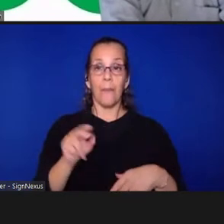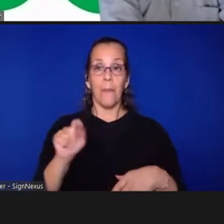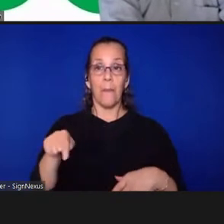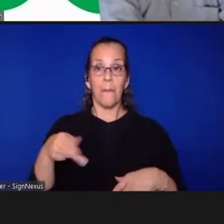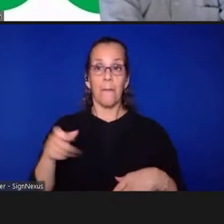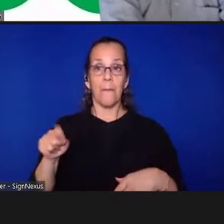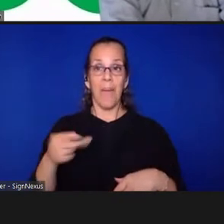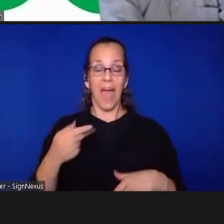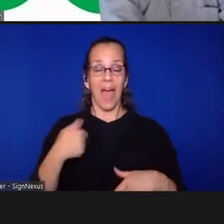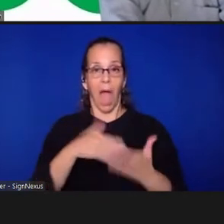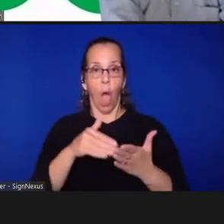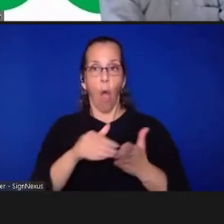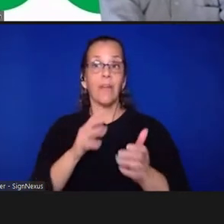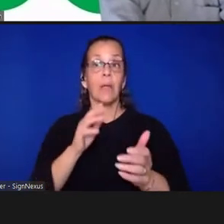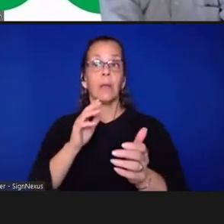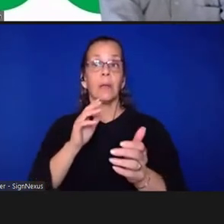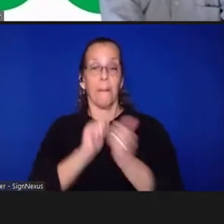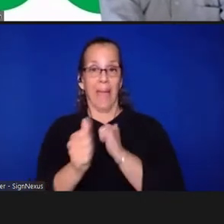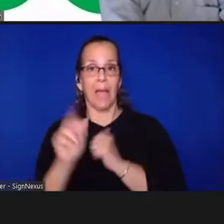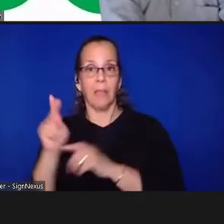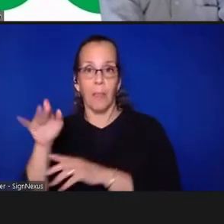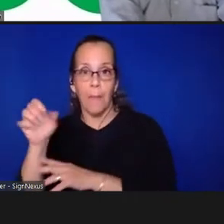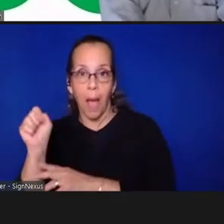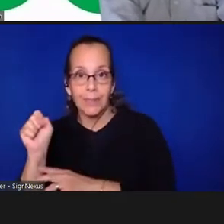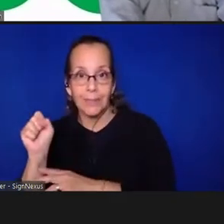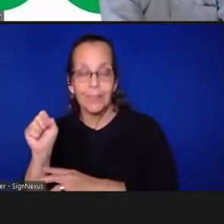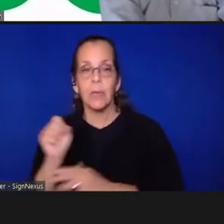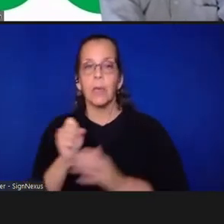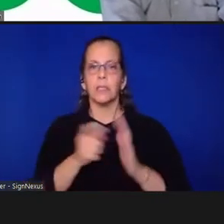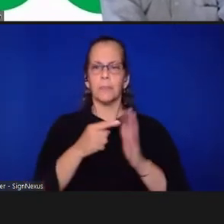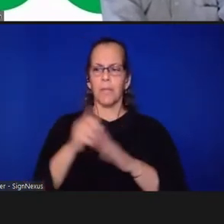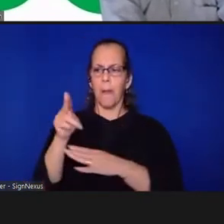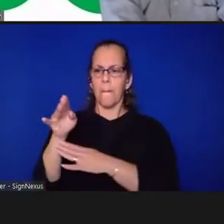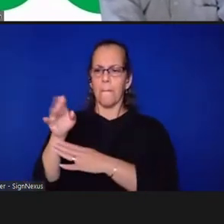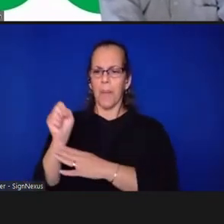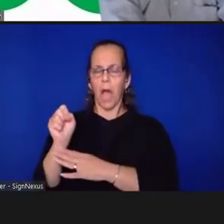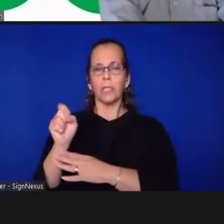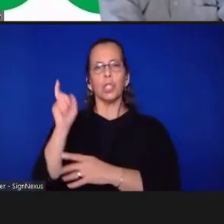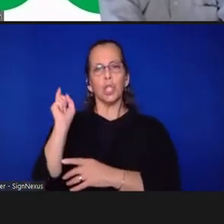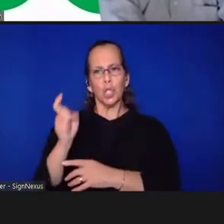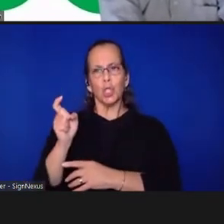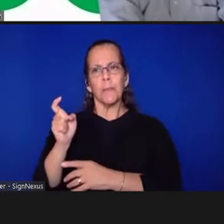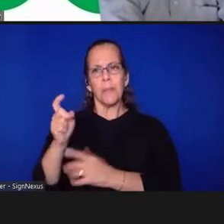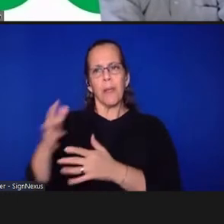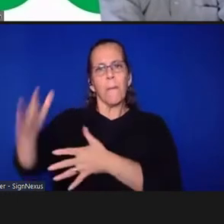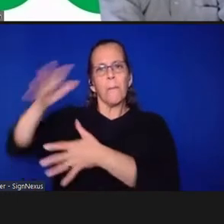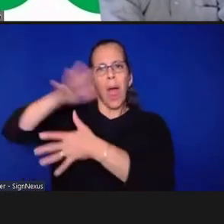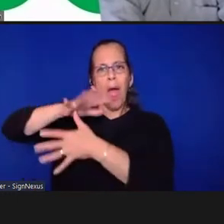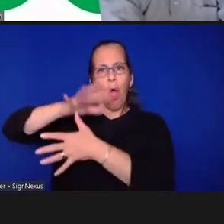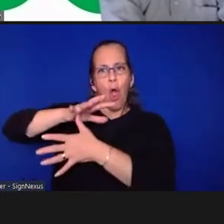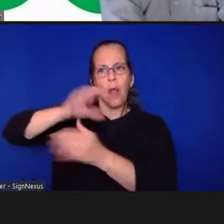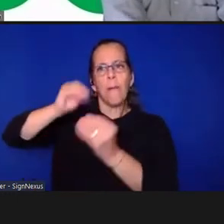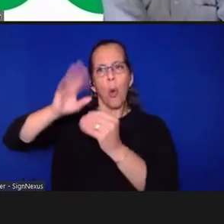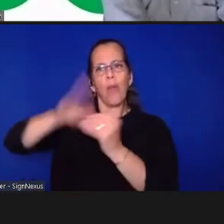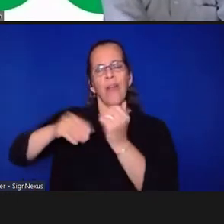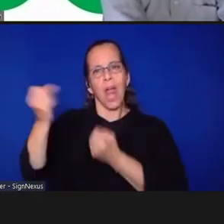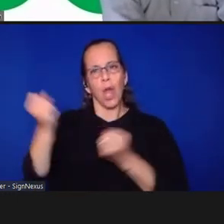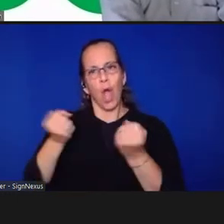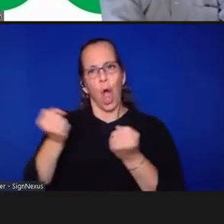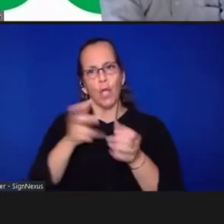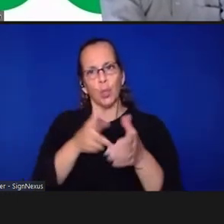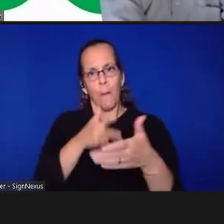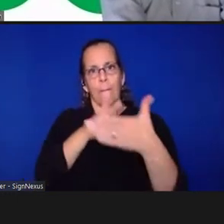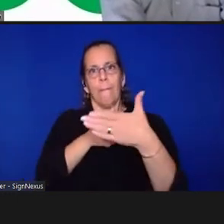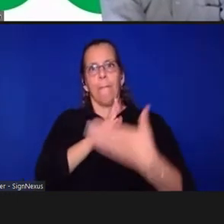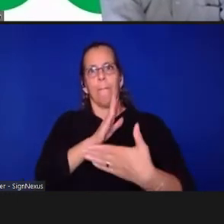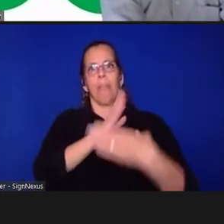essentially the 25 people riding a bus should be prioritized over the five people in cars blocking the bus from moving due to traffic buses in the